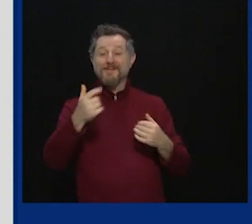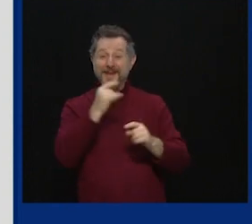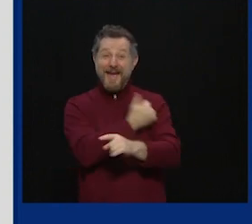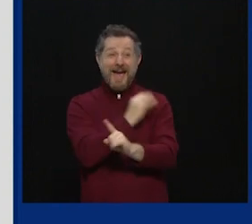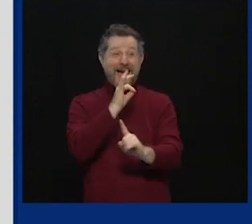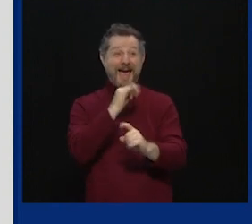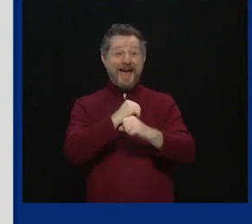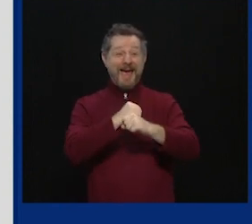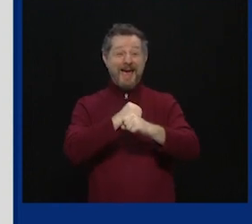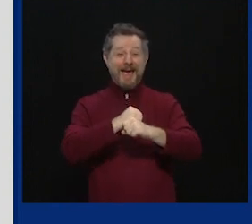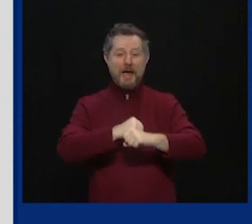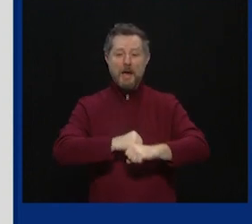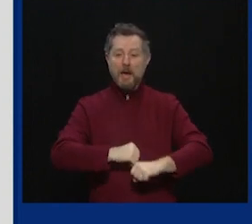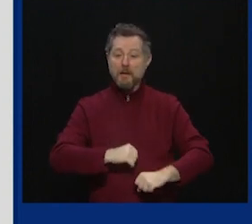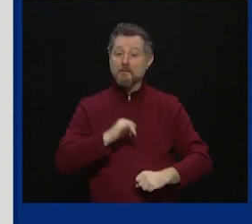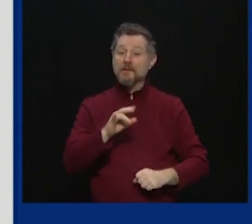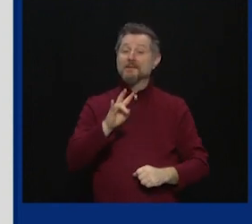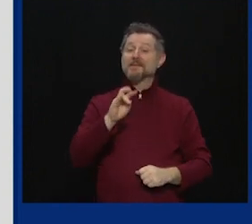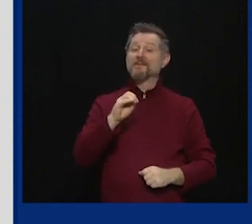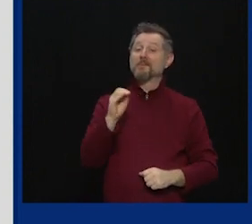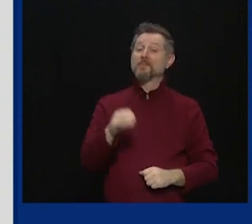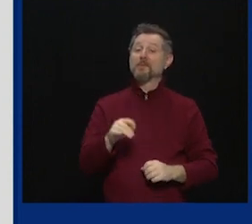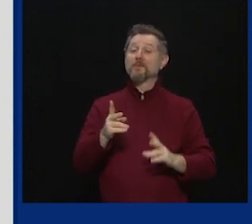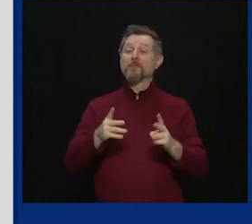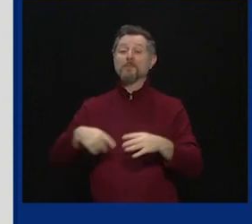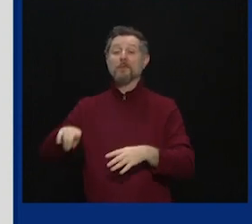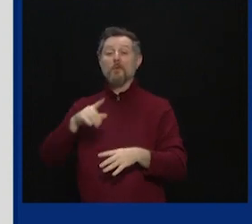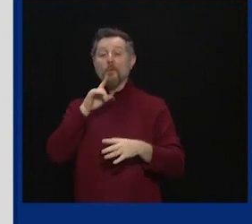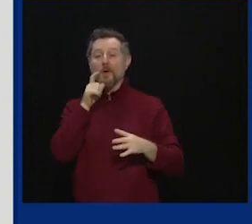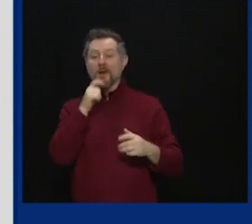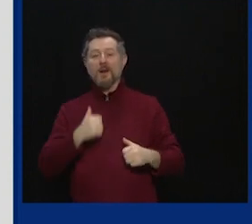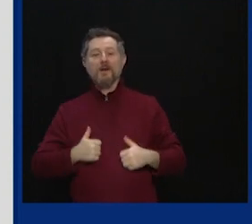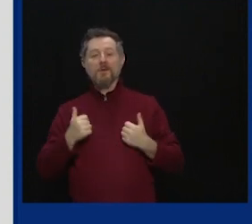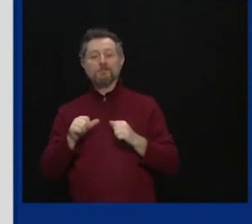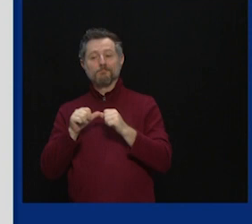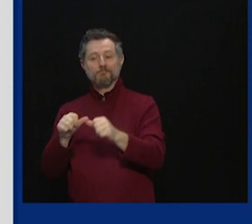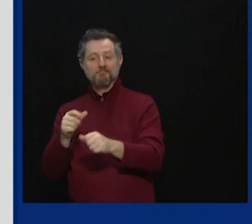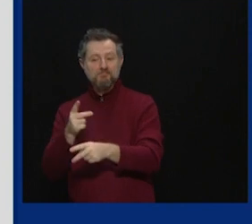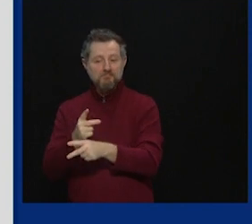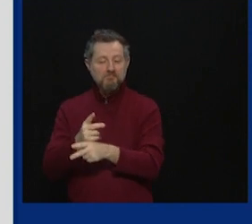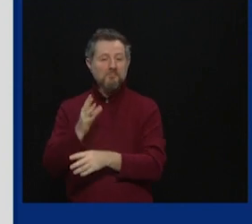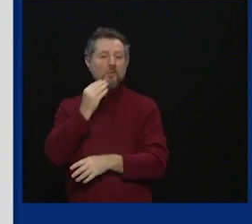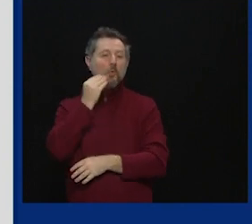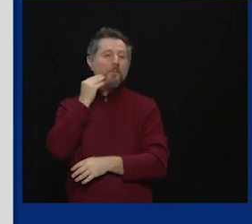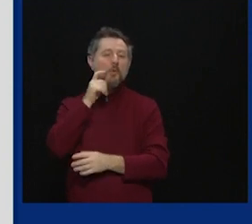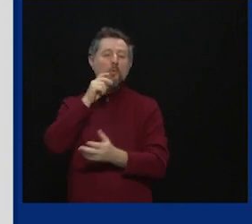70% of people in nursing homes, long-term facilities, have had their booster shot. And this is because we've